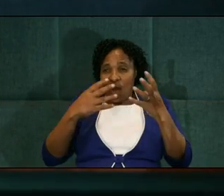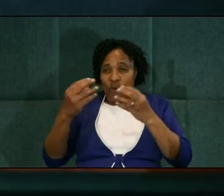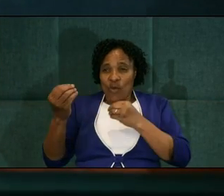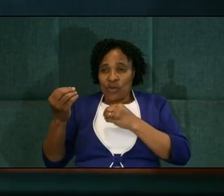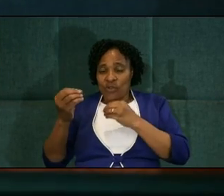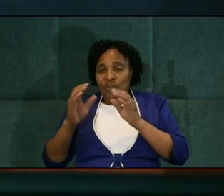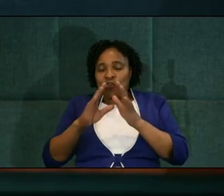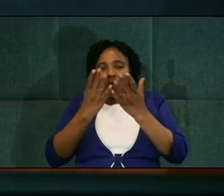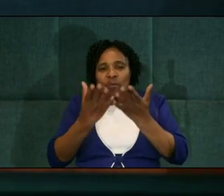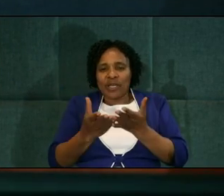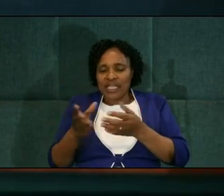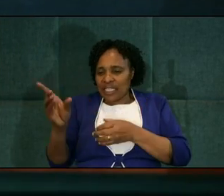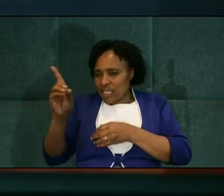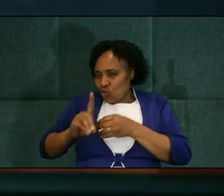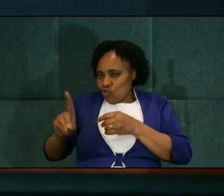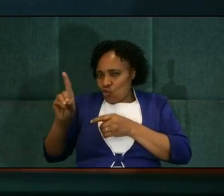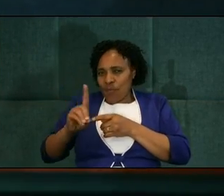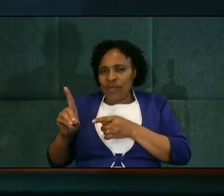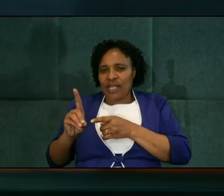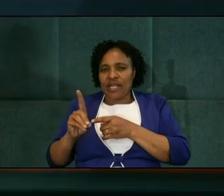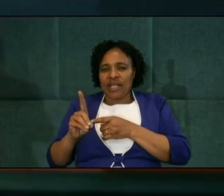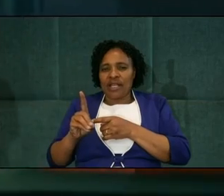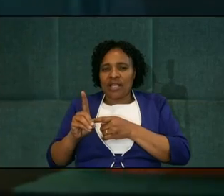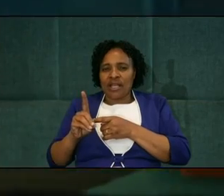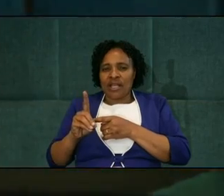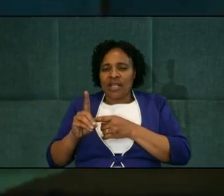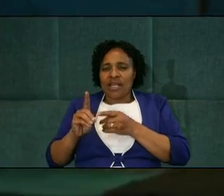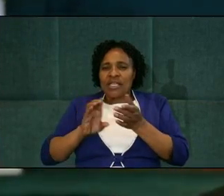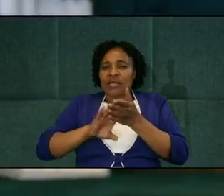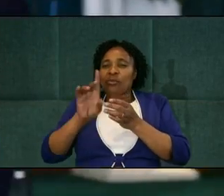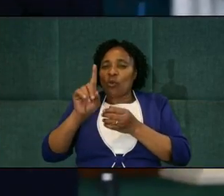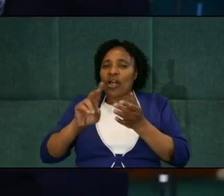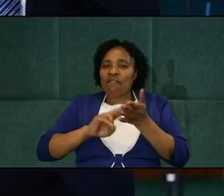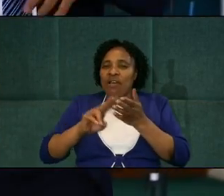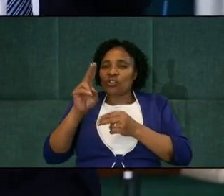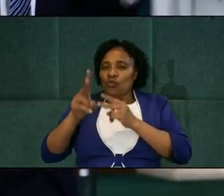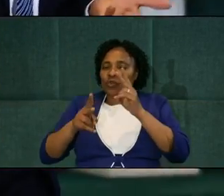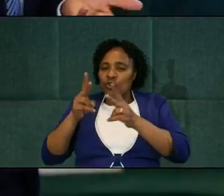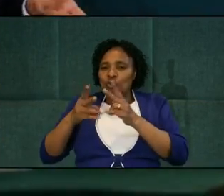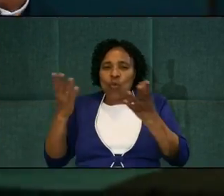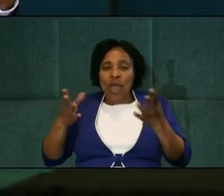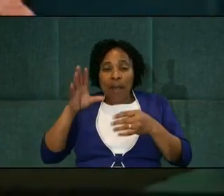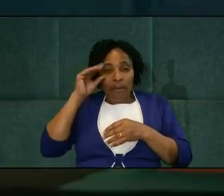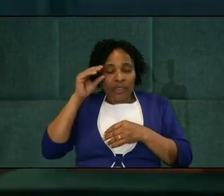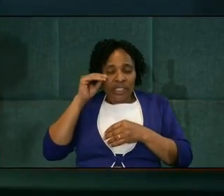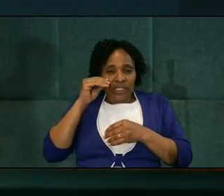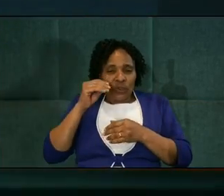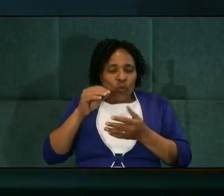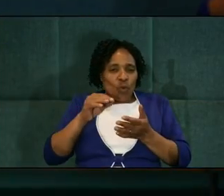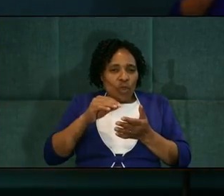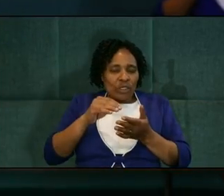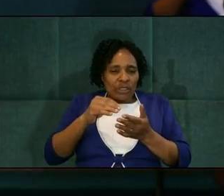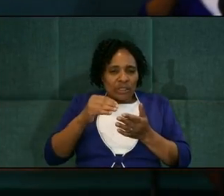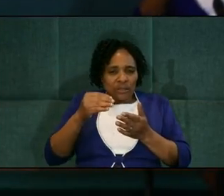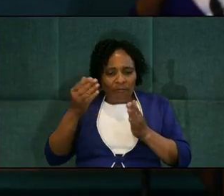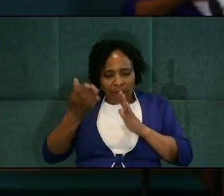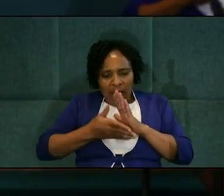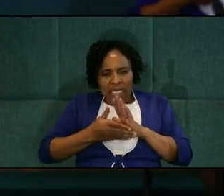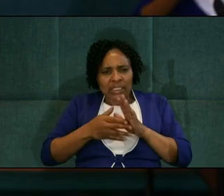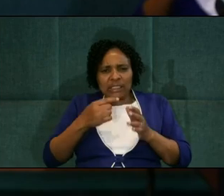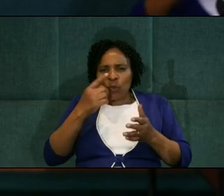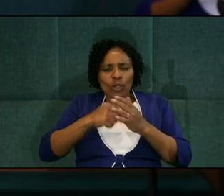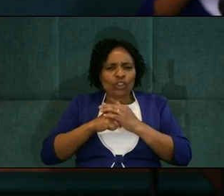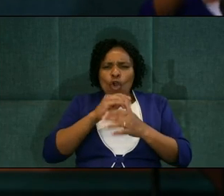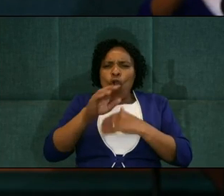until I went to the book of Deuteronomy. I think it's 1 verse 22 where Moses was recording. Moses says, all of